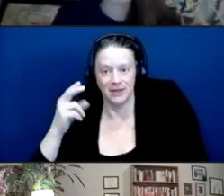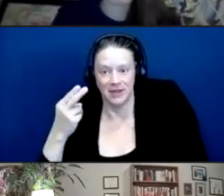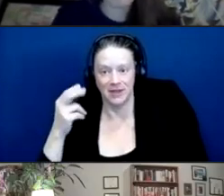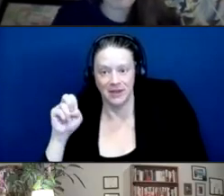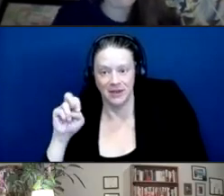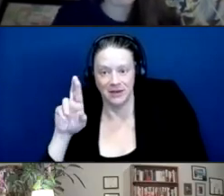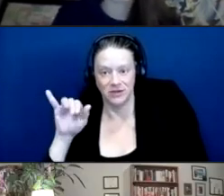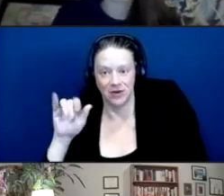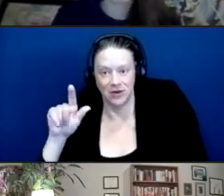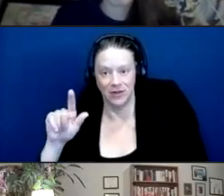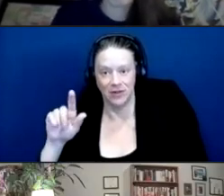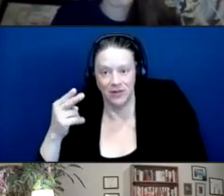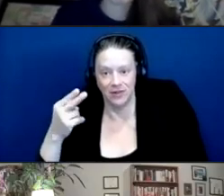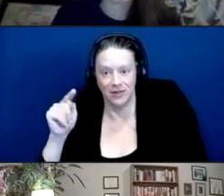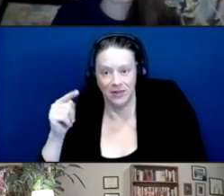Spinazzi.